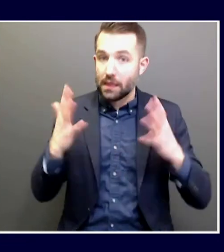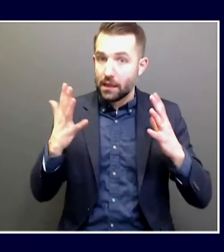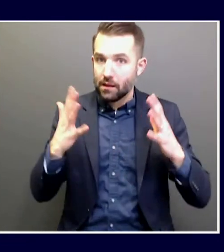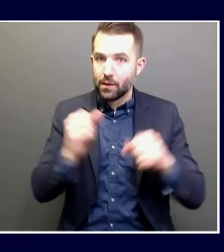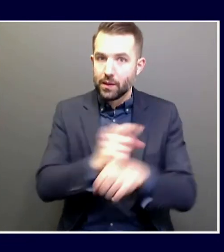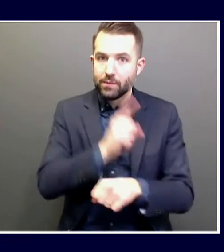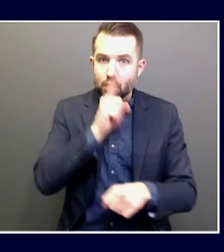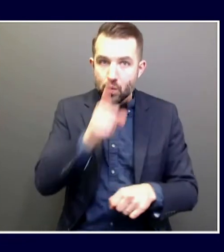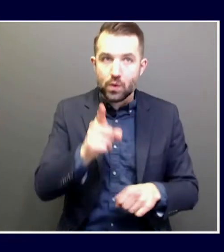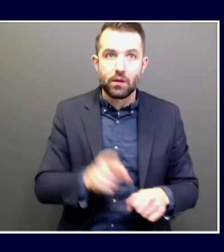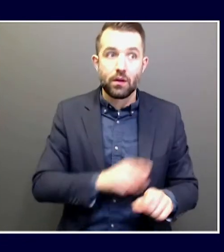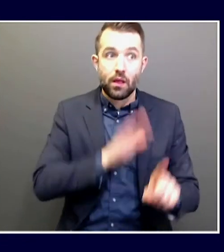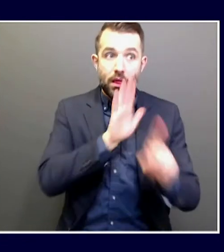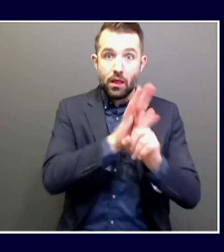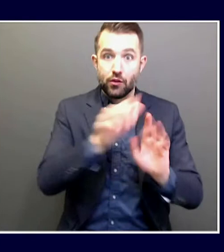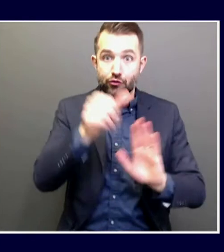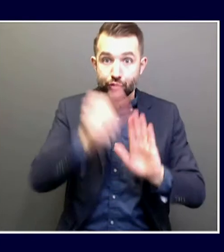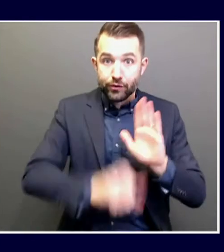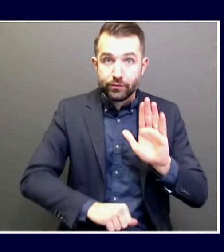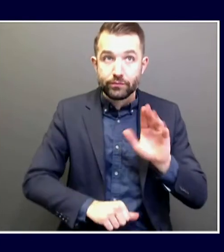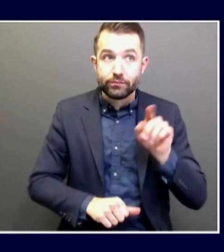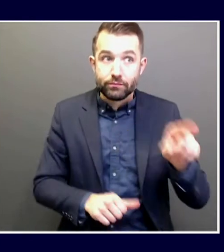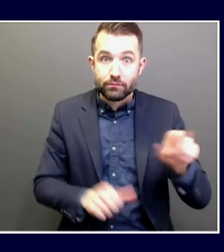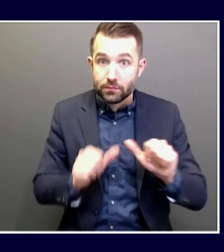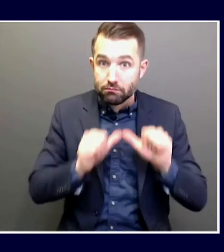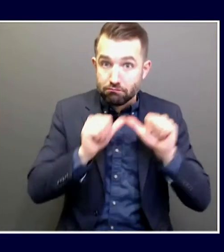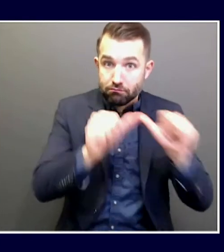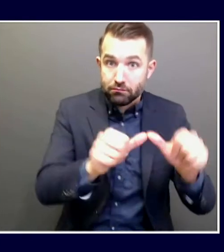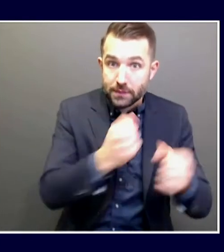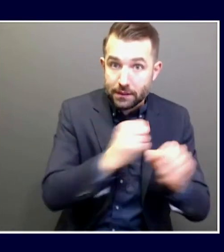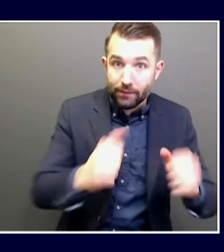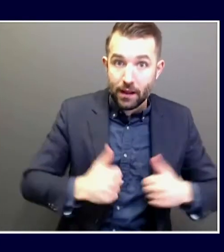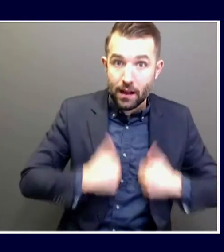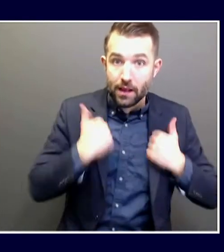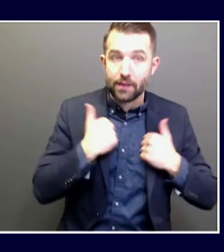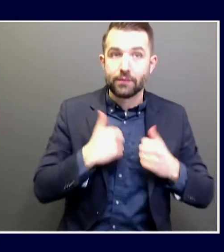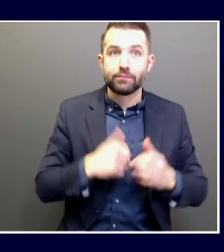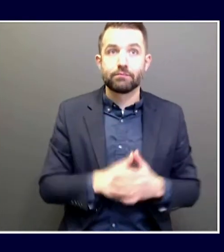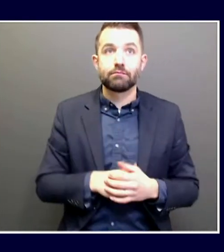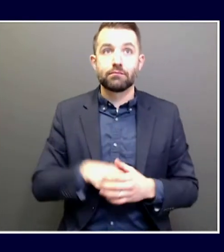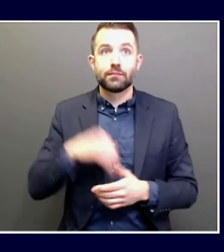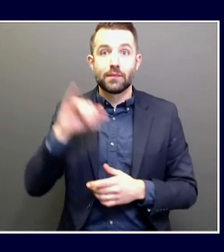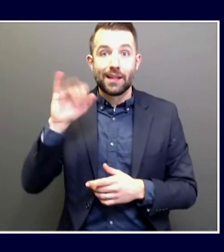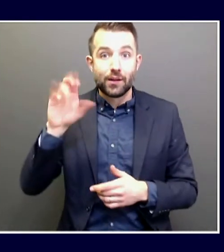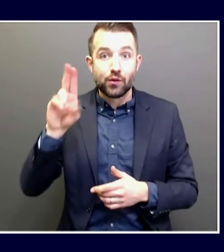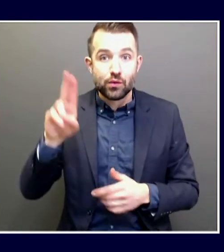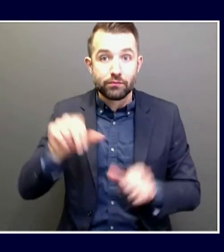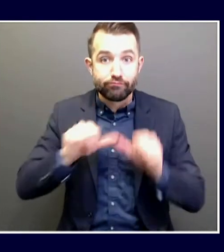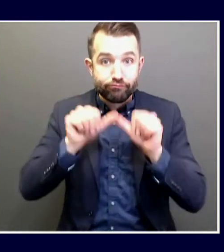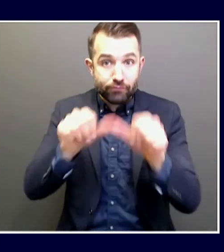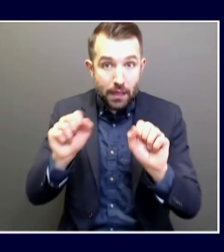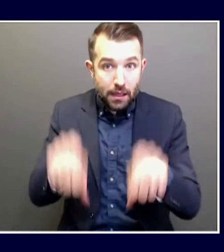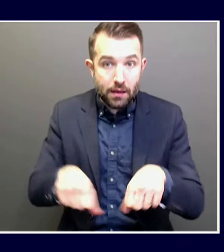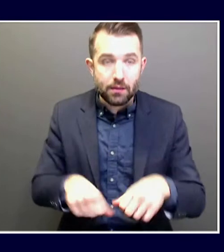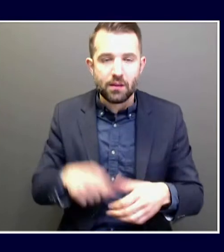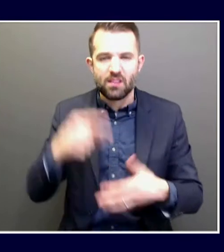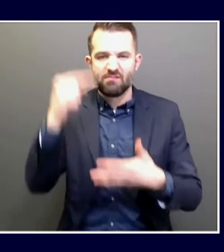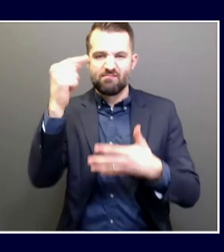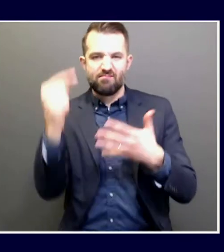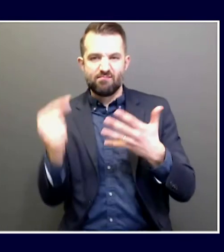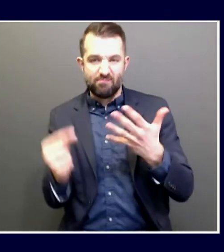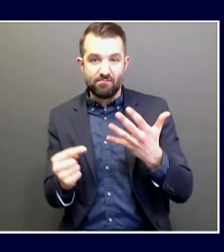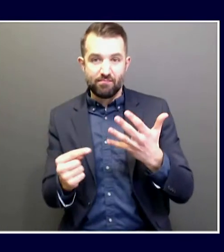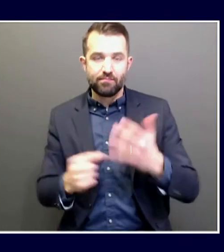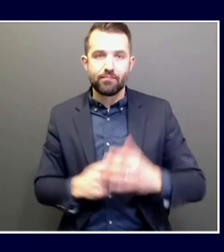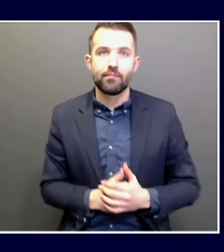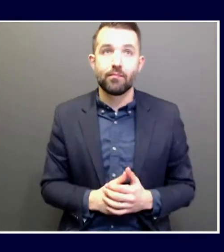can operate to save people's lives. I also will note that our healthcare facilities have medical grade PPE.